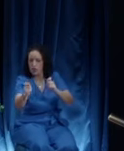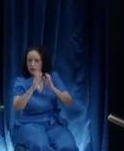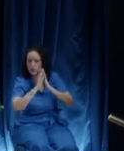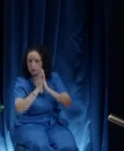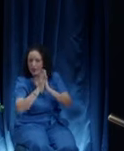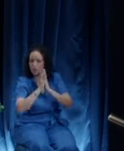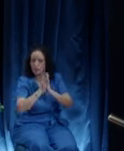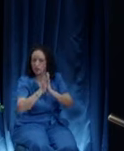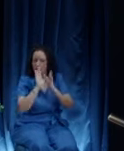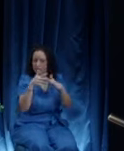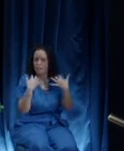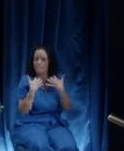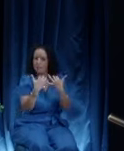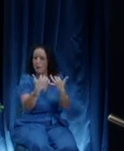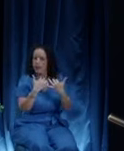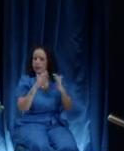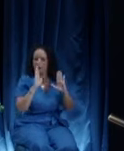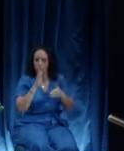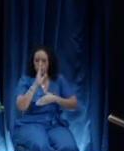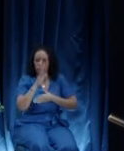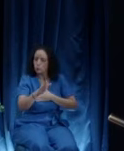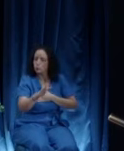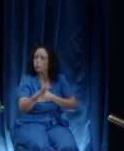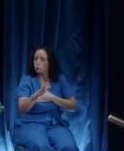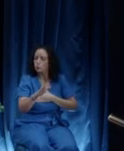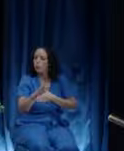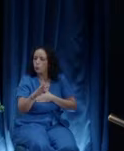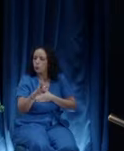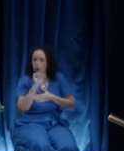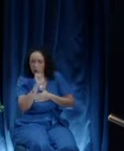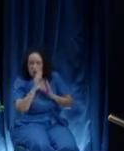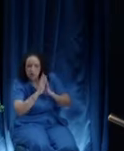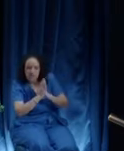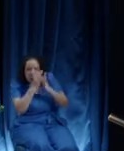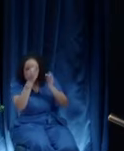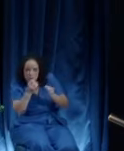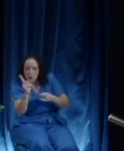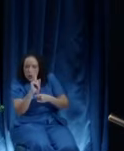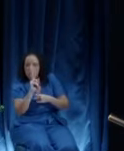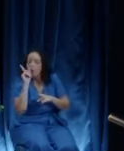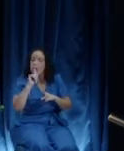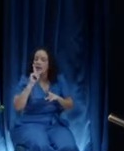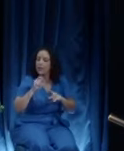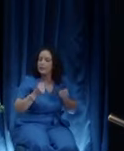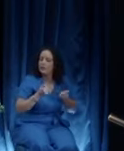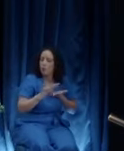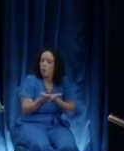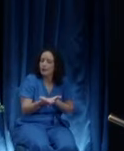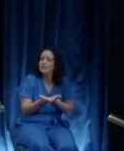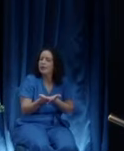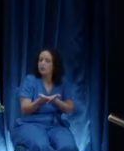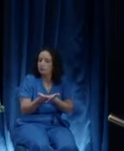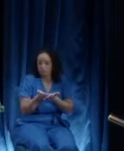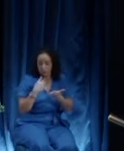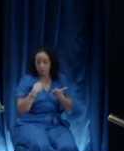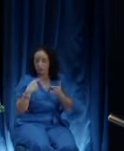under the radar. It's quite a public thing, what religion you are. So how did ladies-in-waiting serve both a very Catholic